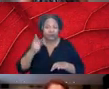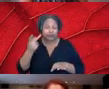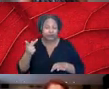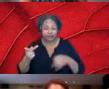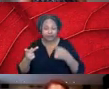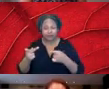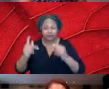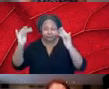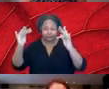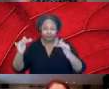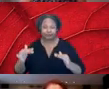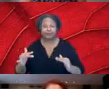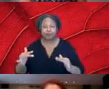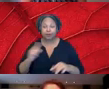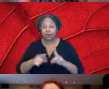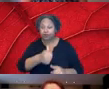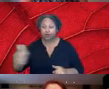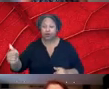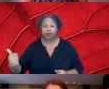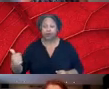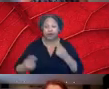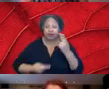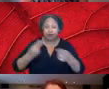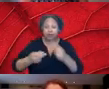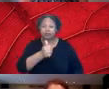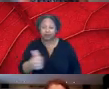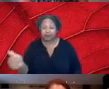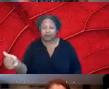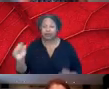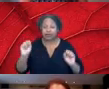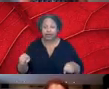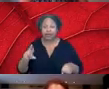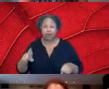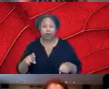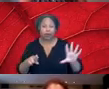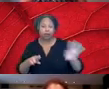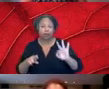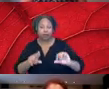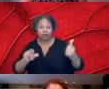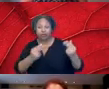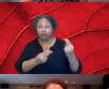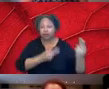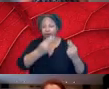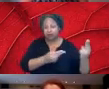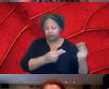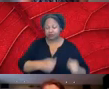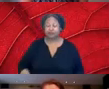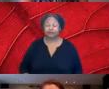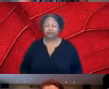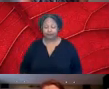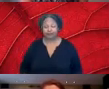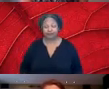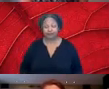how it's written out there, but you can self-nominate or you can nominate somebody else. But another thing to note is